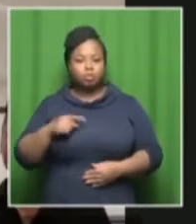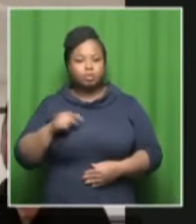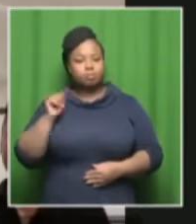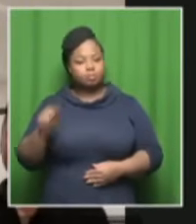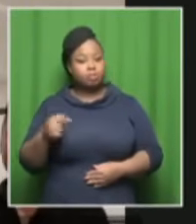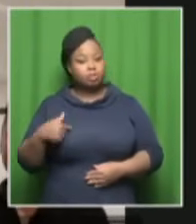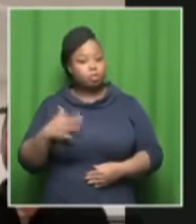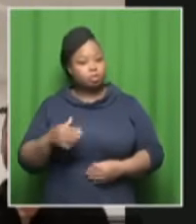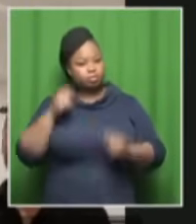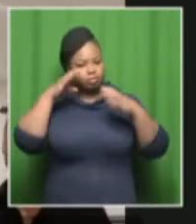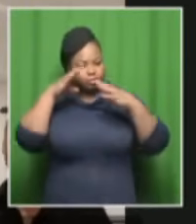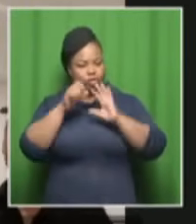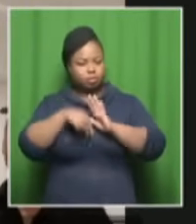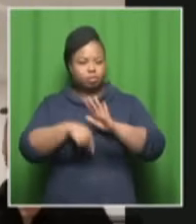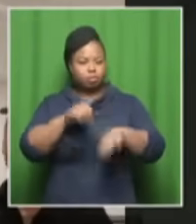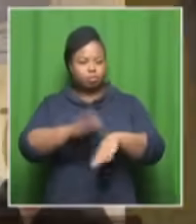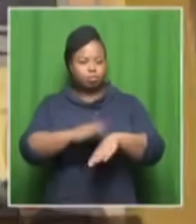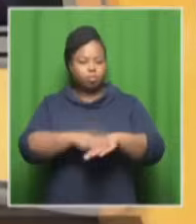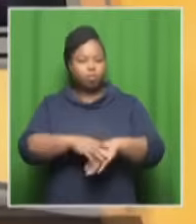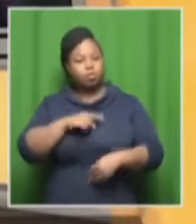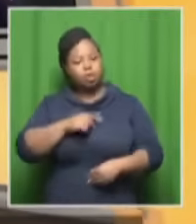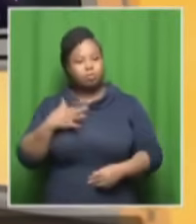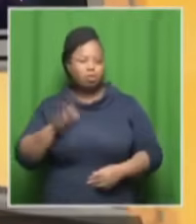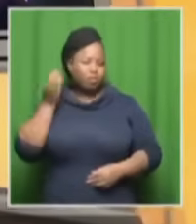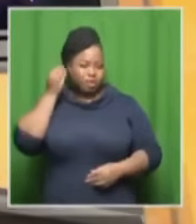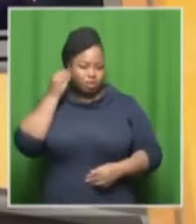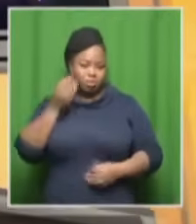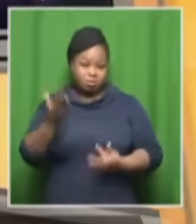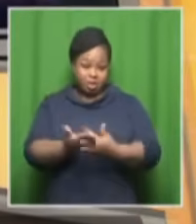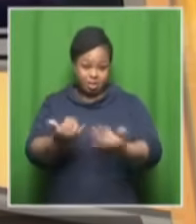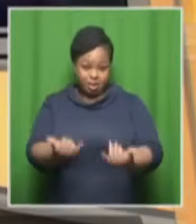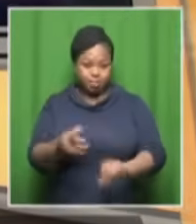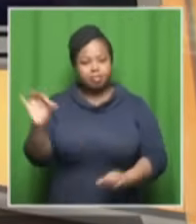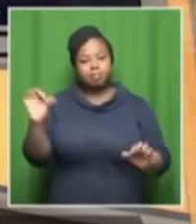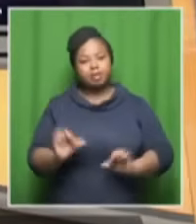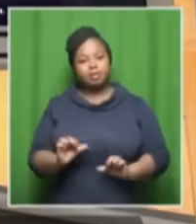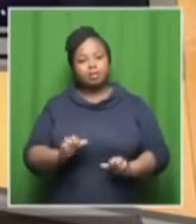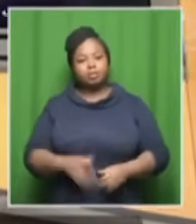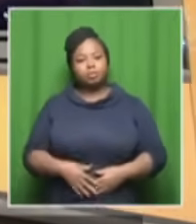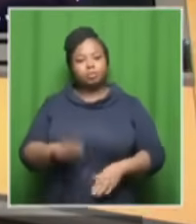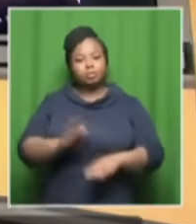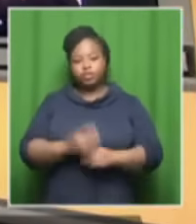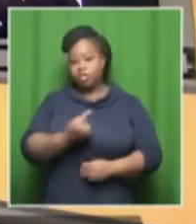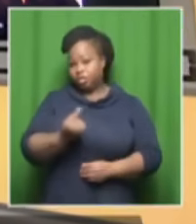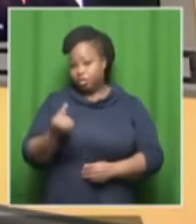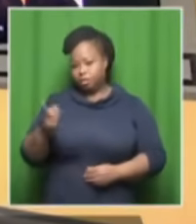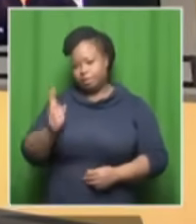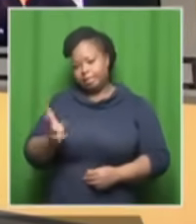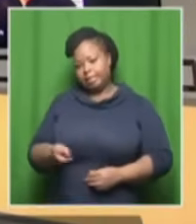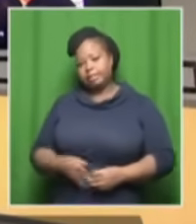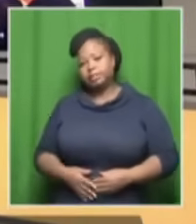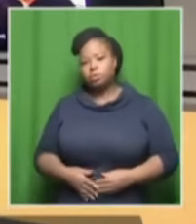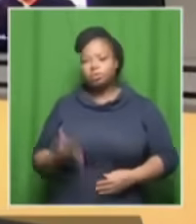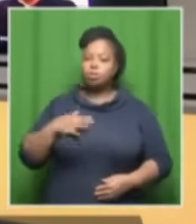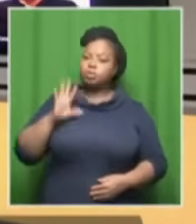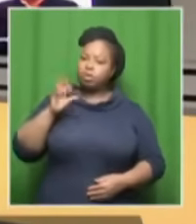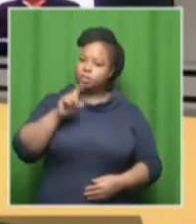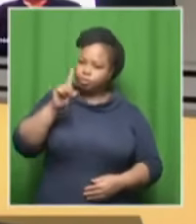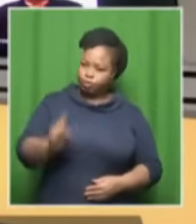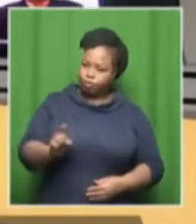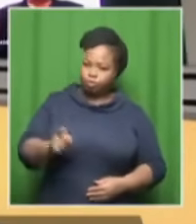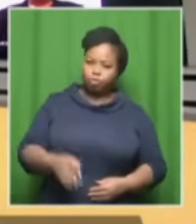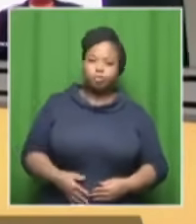I want to go a little bit, is to find out, and we're going to take a break, and when we come back, I'm going to come back to each one of you again, just to ask you, in